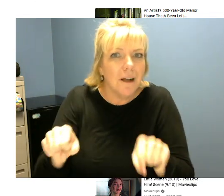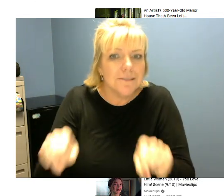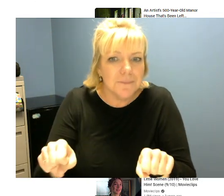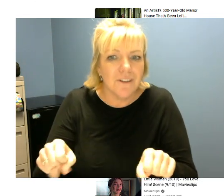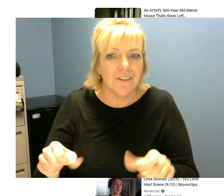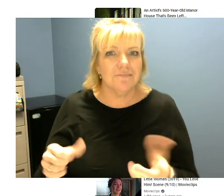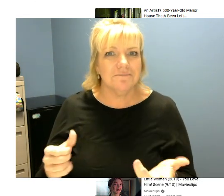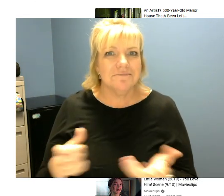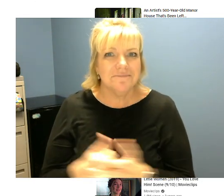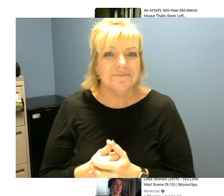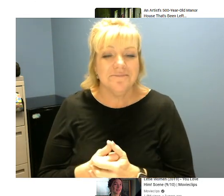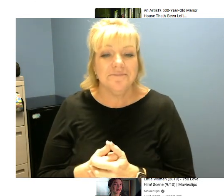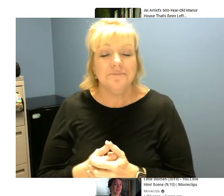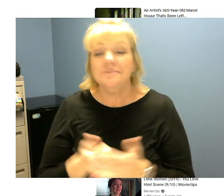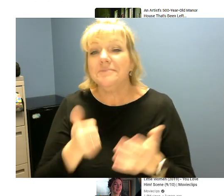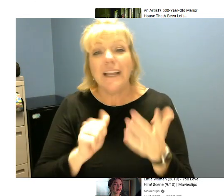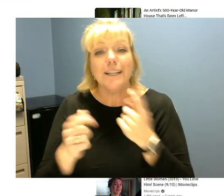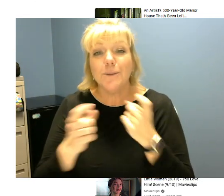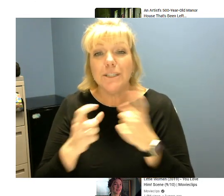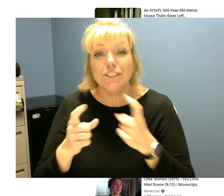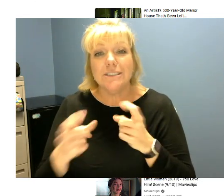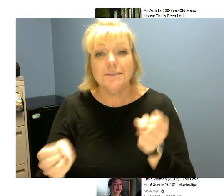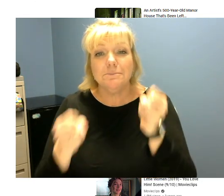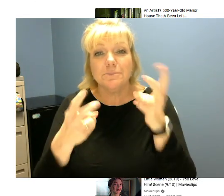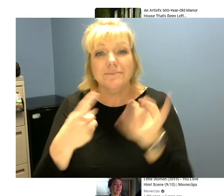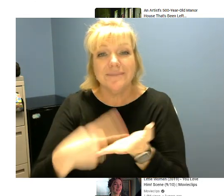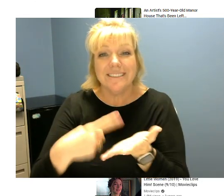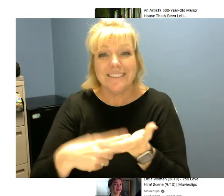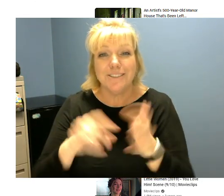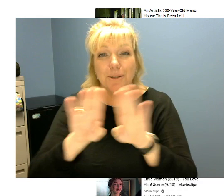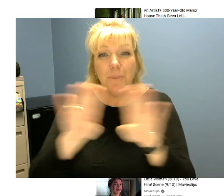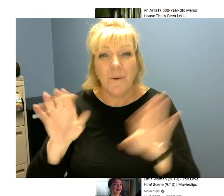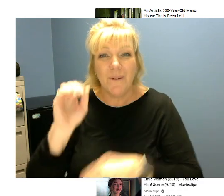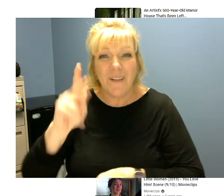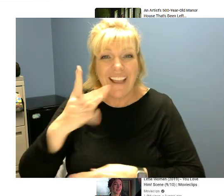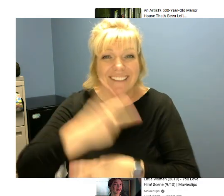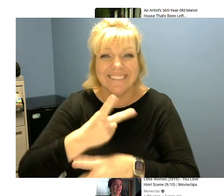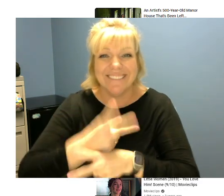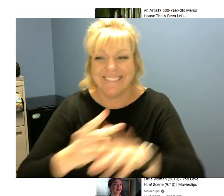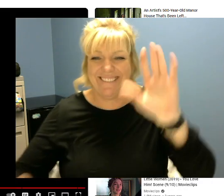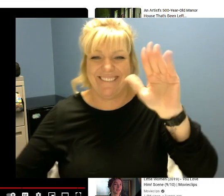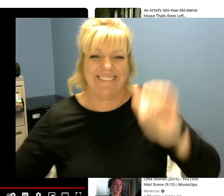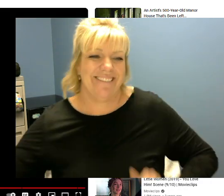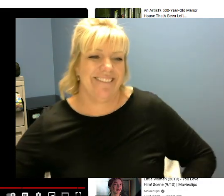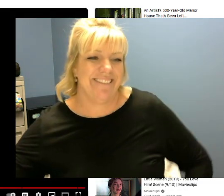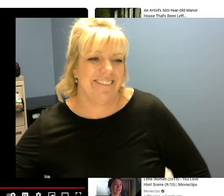a nurse. All right, if you have any questions, you can leave those in the discussion level. Take care.